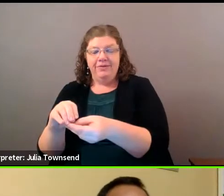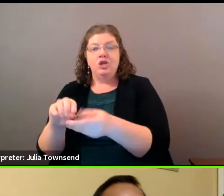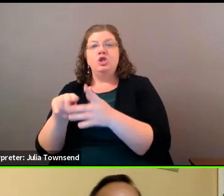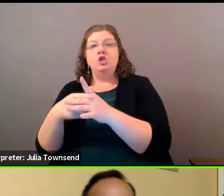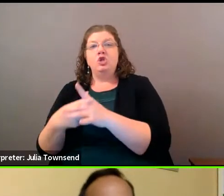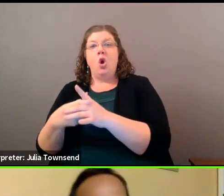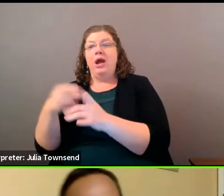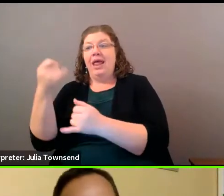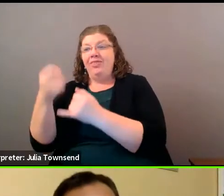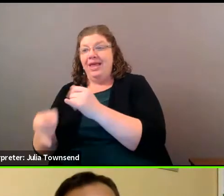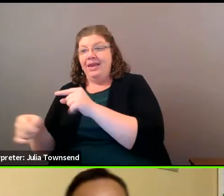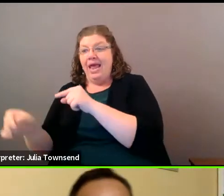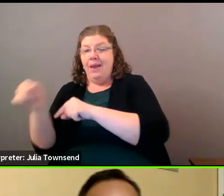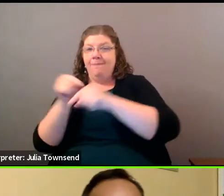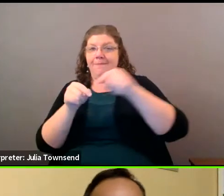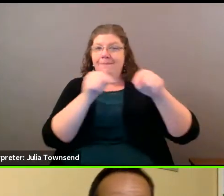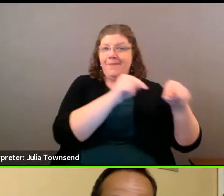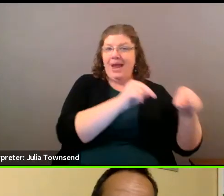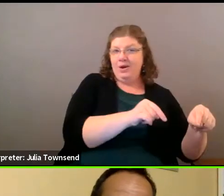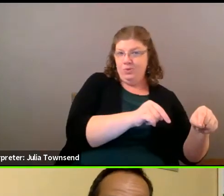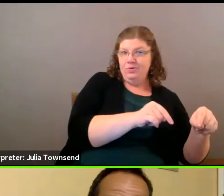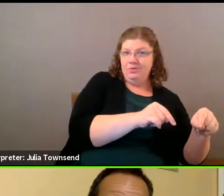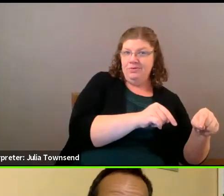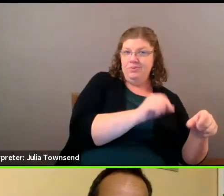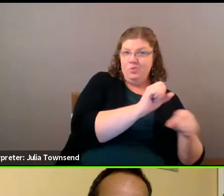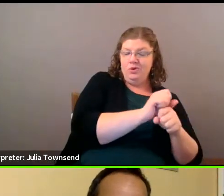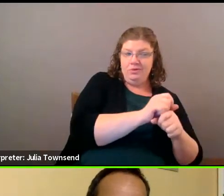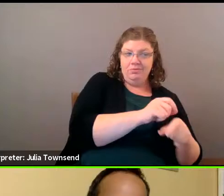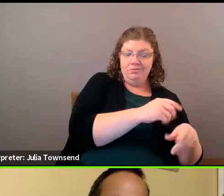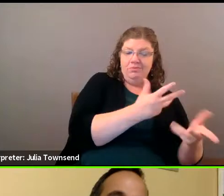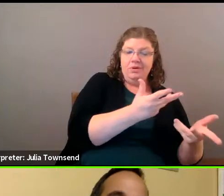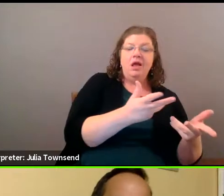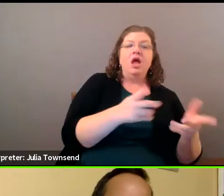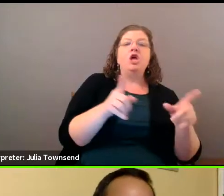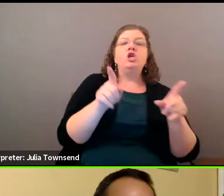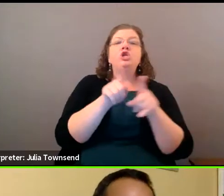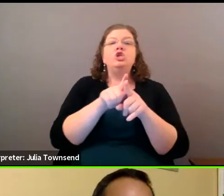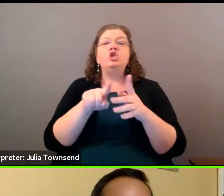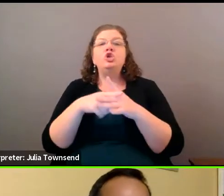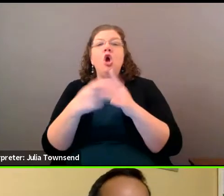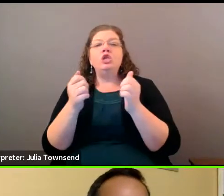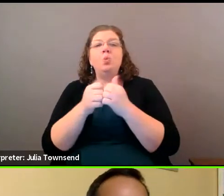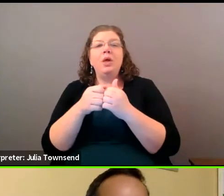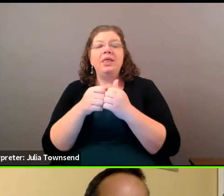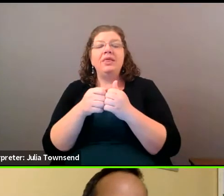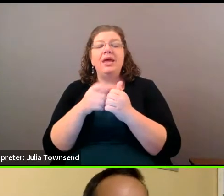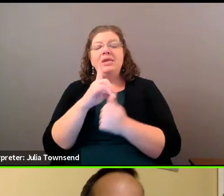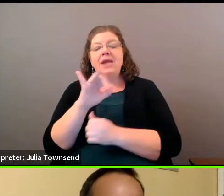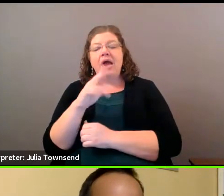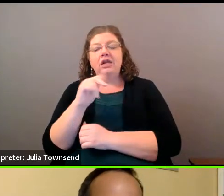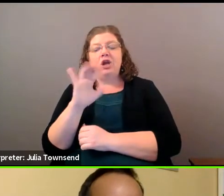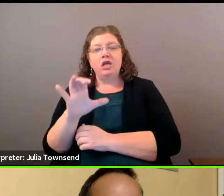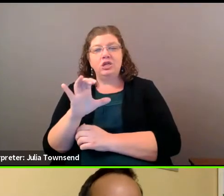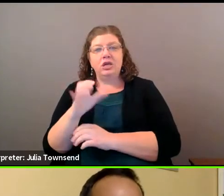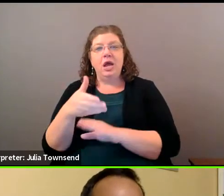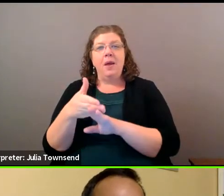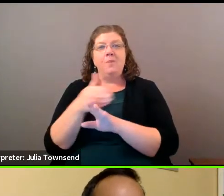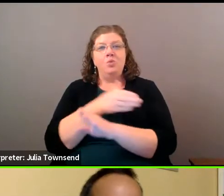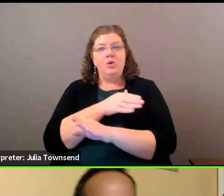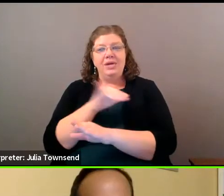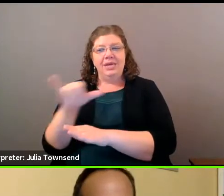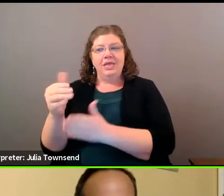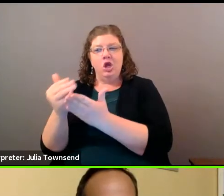that I hopefully laid out as, and again, it actually also starts with a diagnostic, what are called pre-unit